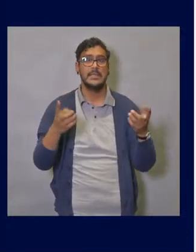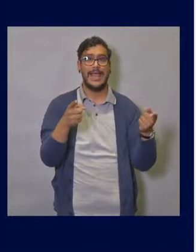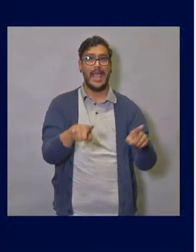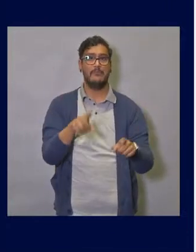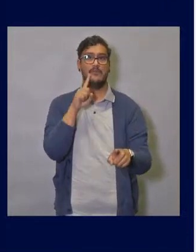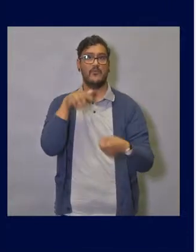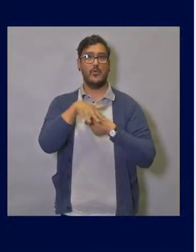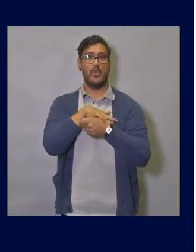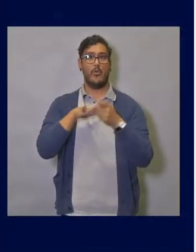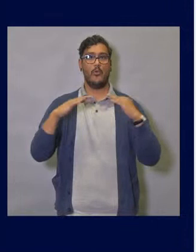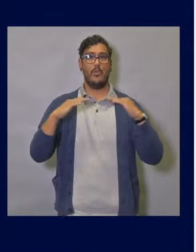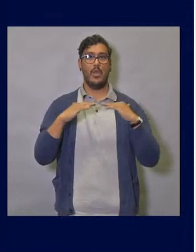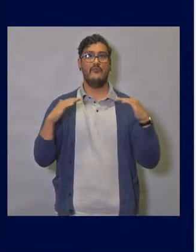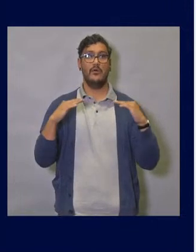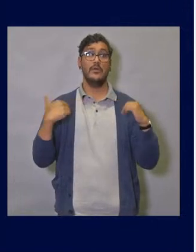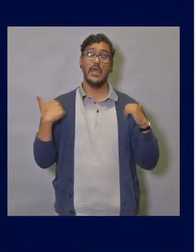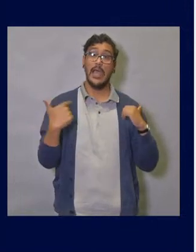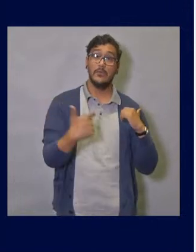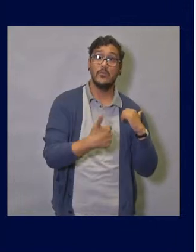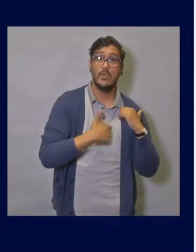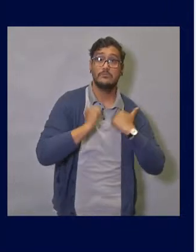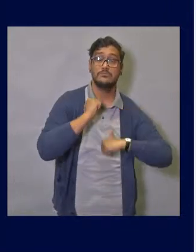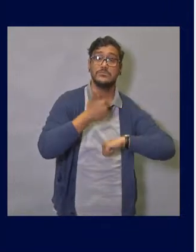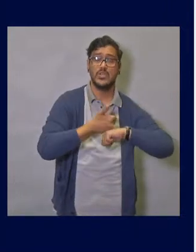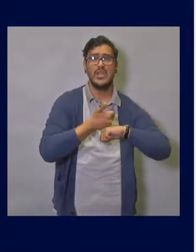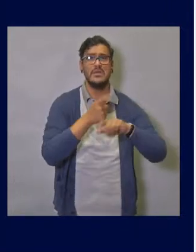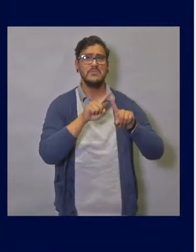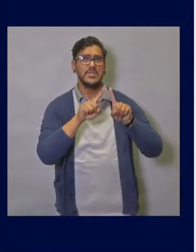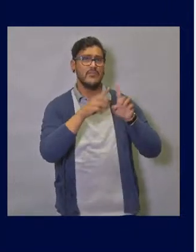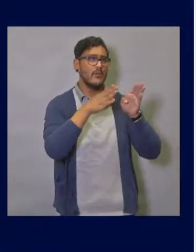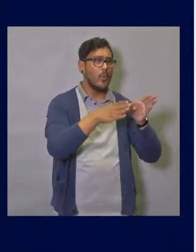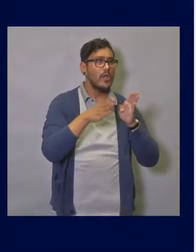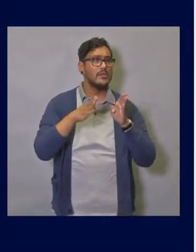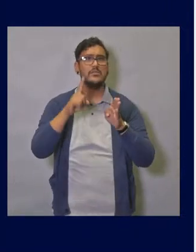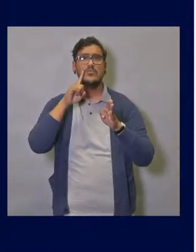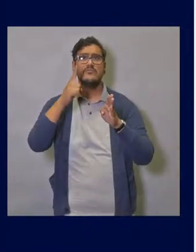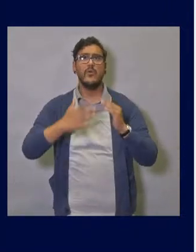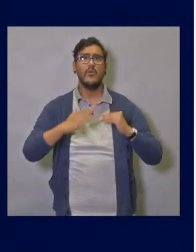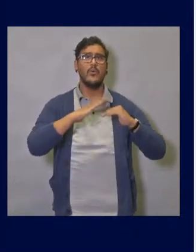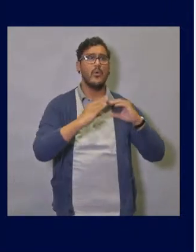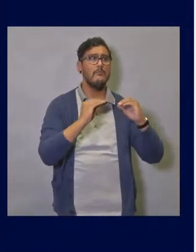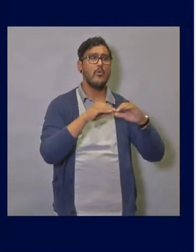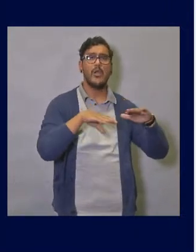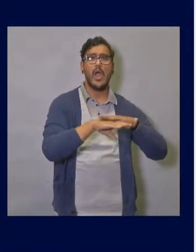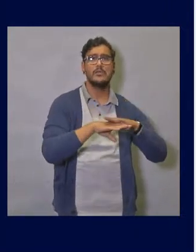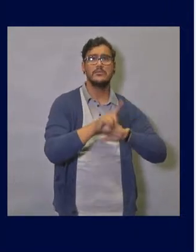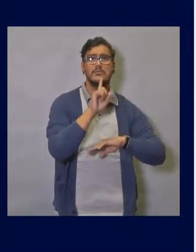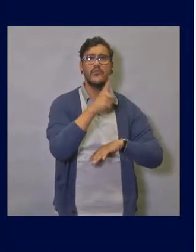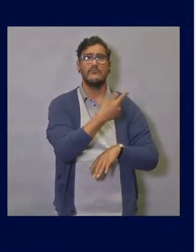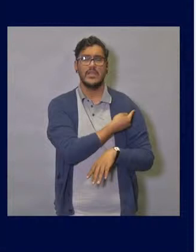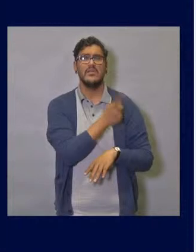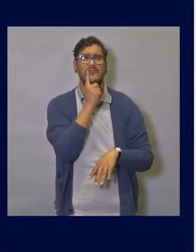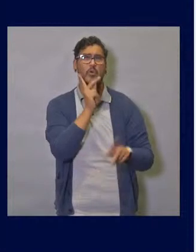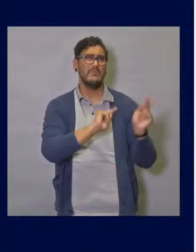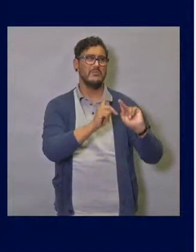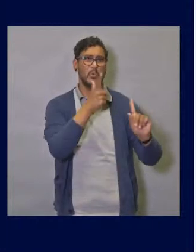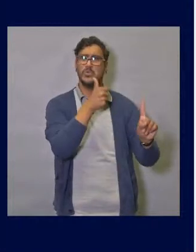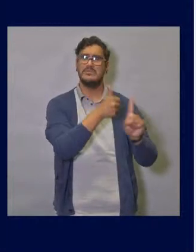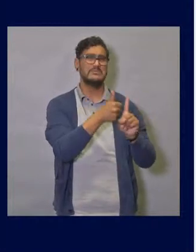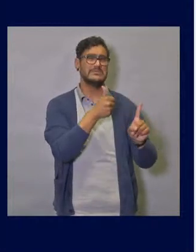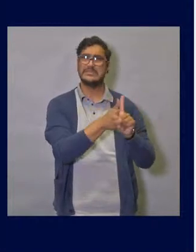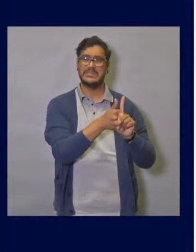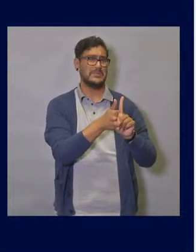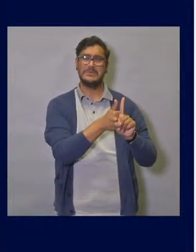level. And we are employing strategies to increase access to vaccinations for those who have been the hardest hit.